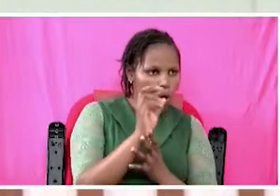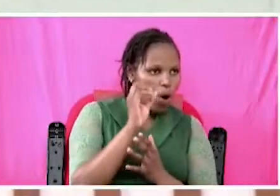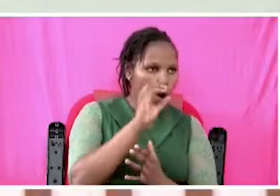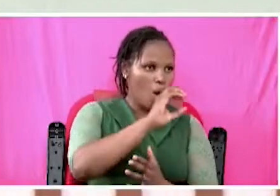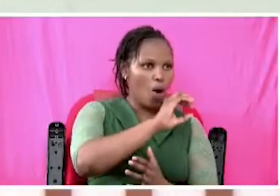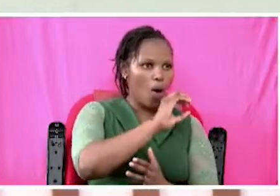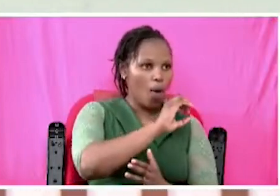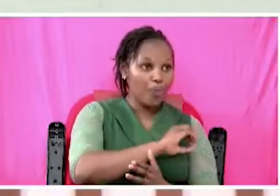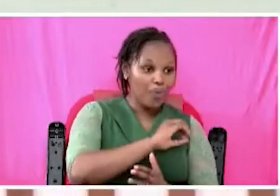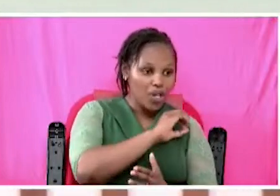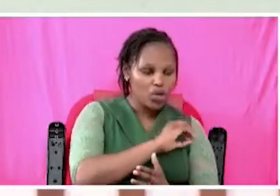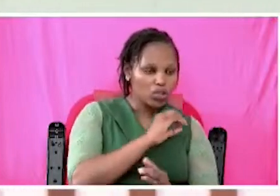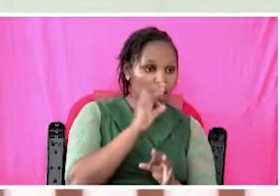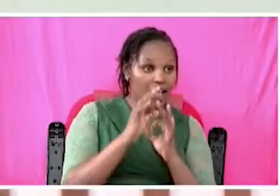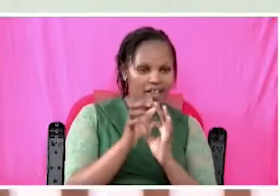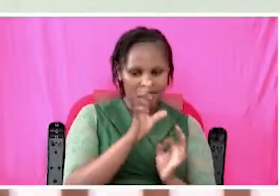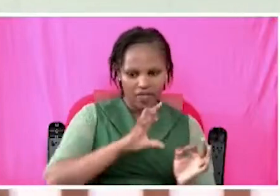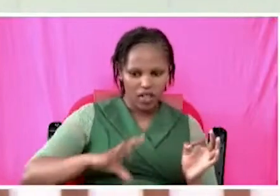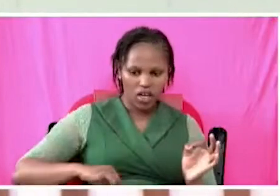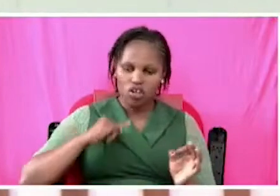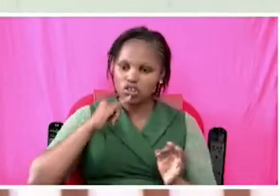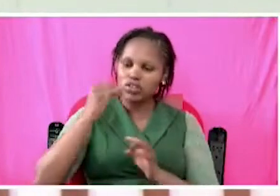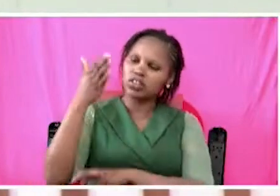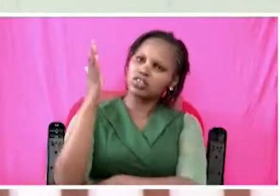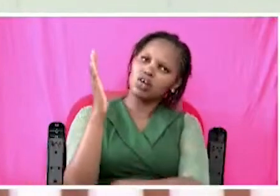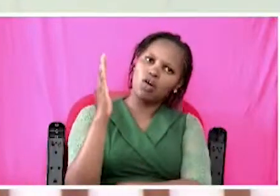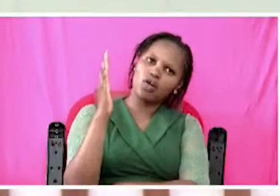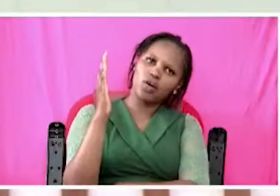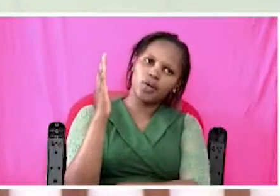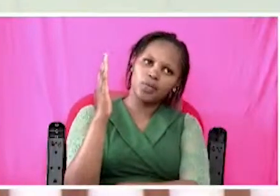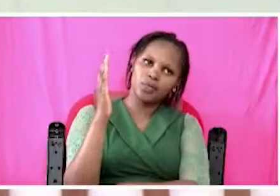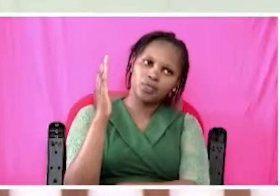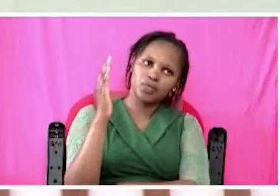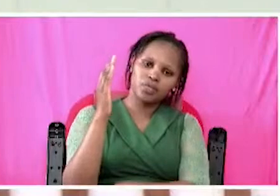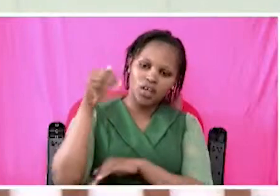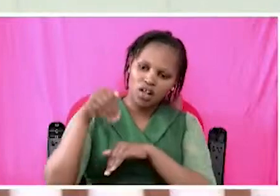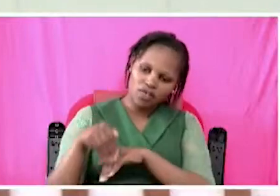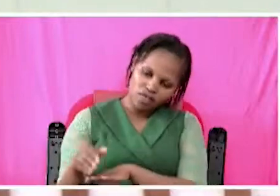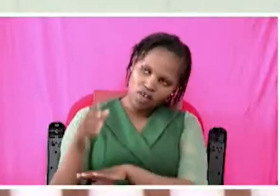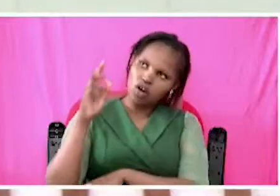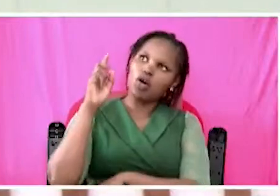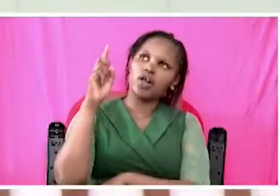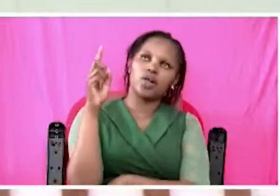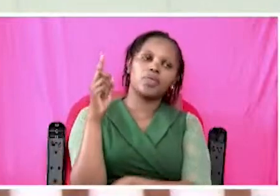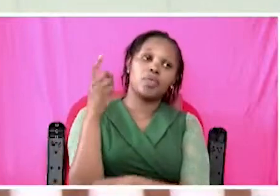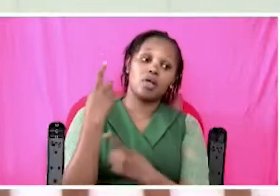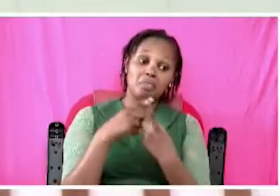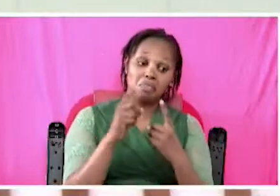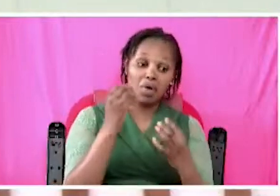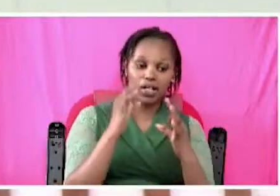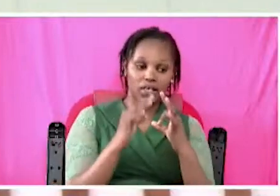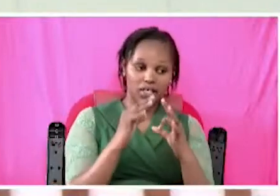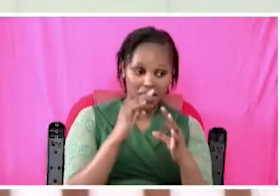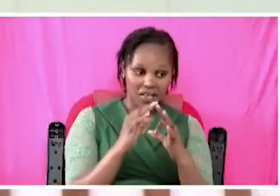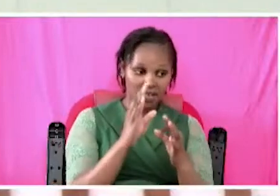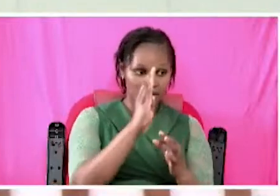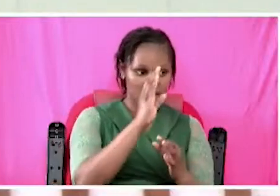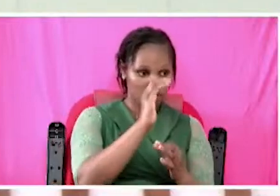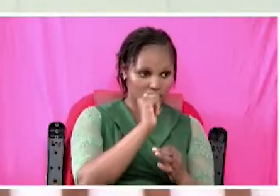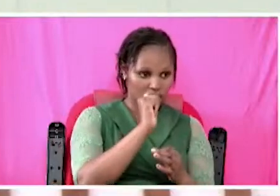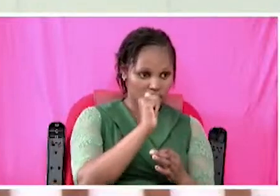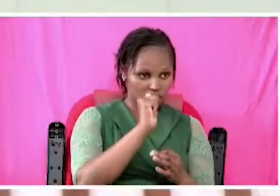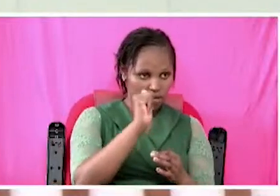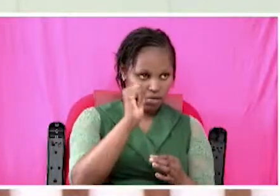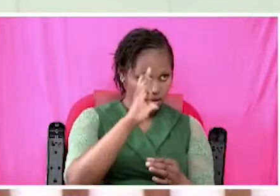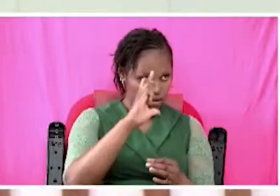the Lord is God, follow him. But if Baal is God, then do